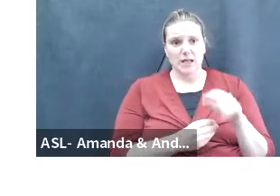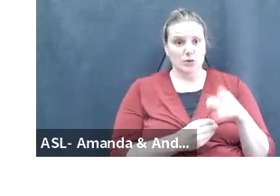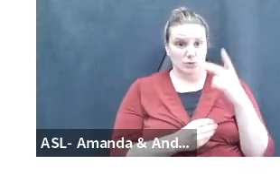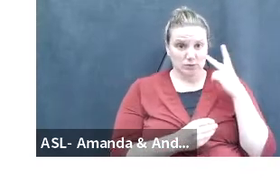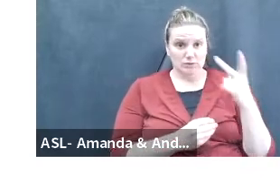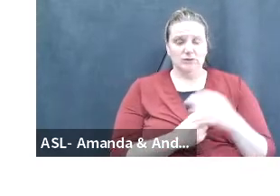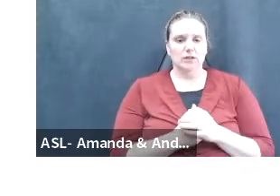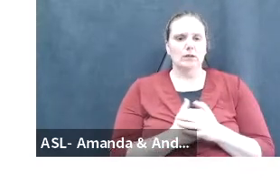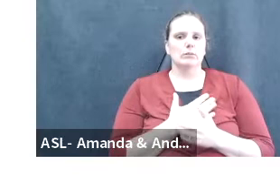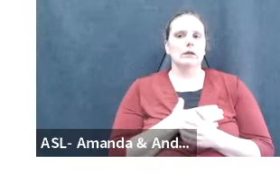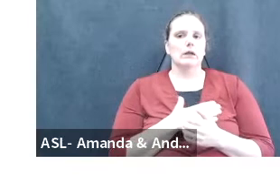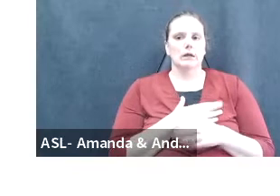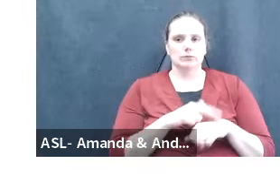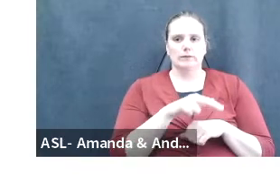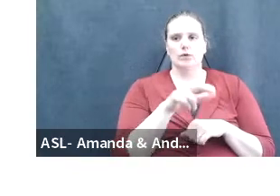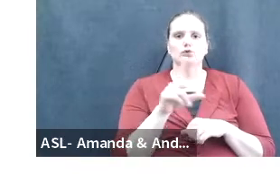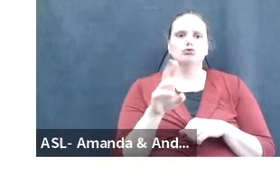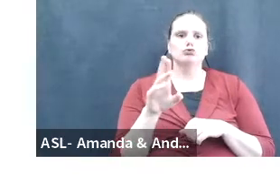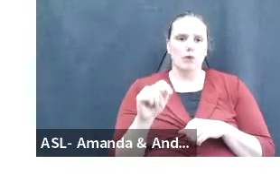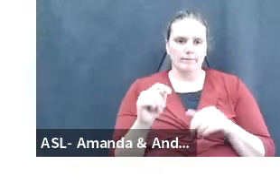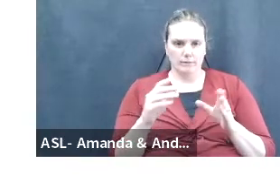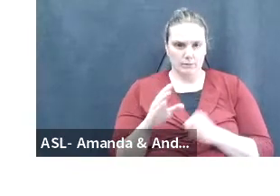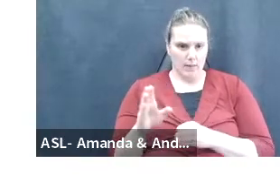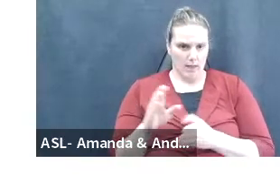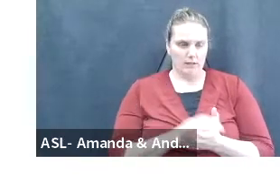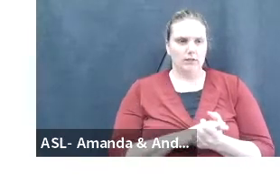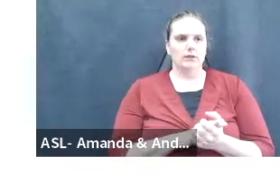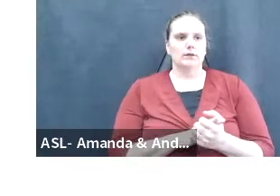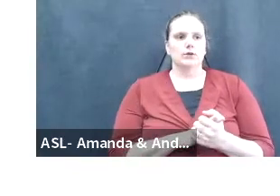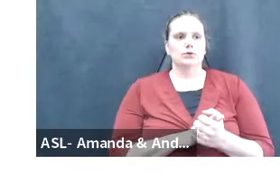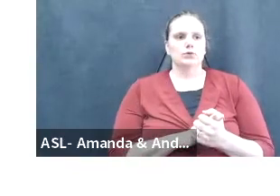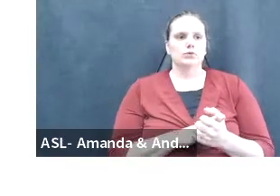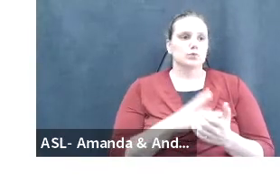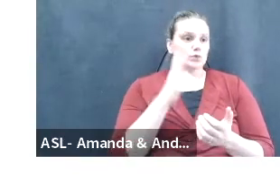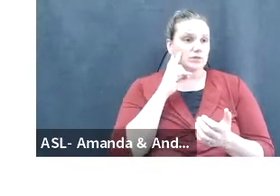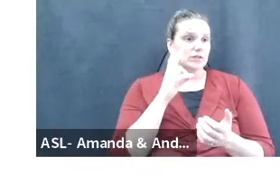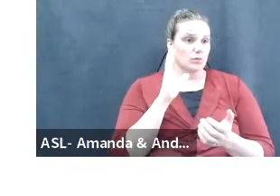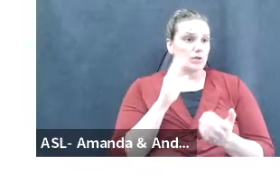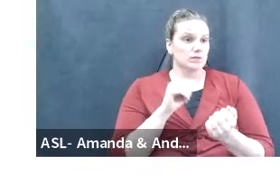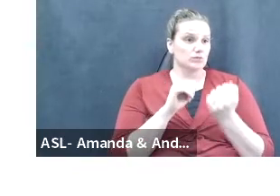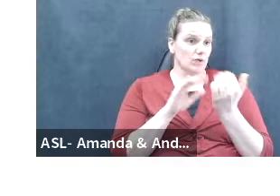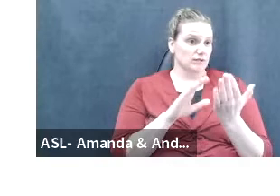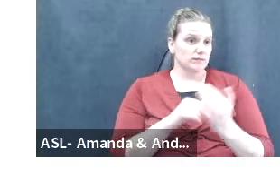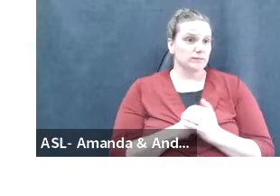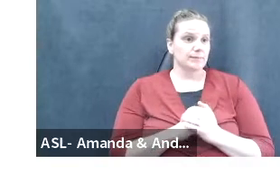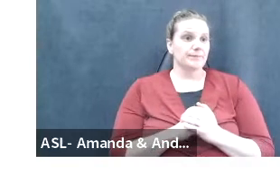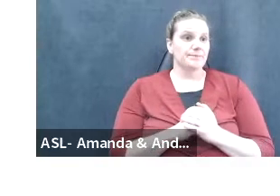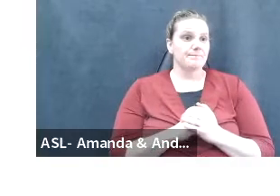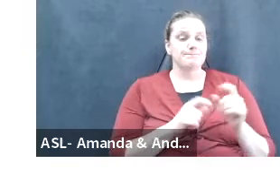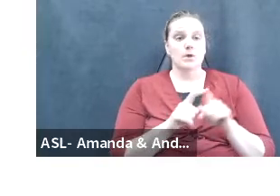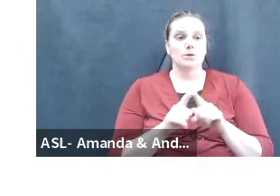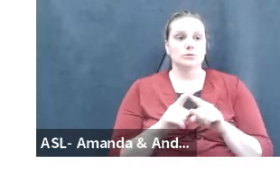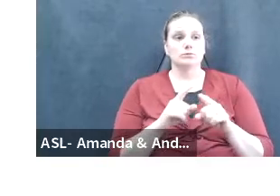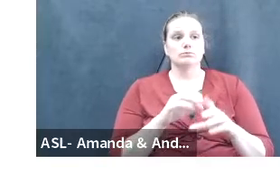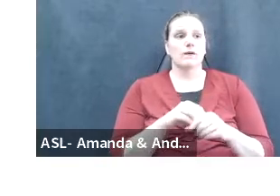see, please refer to that draft plan and you'll see that they will be addressed. In addition, we are conducting